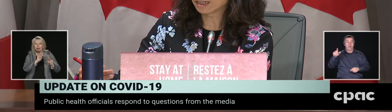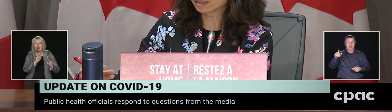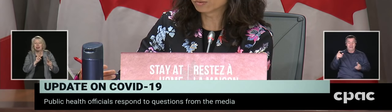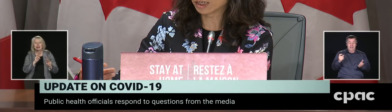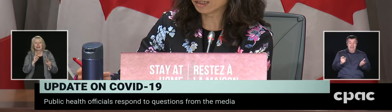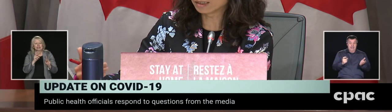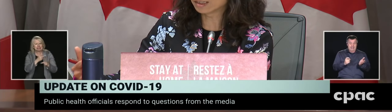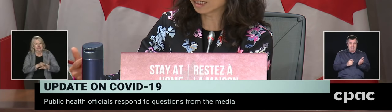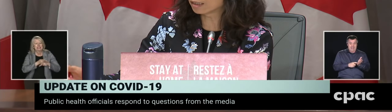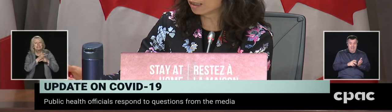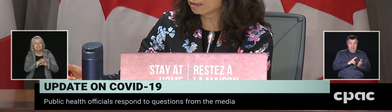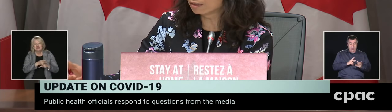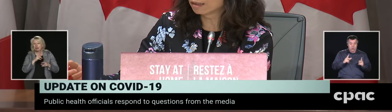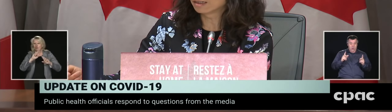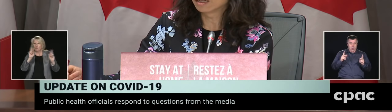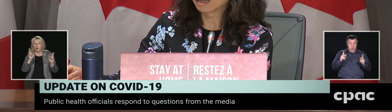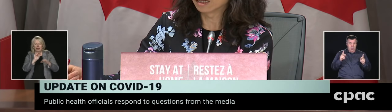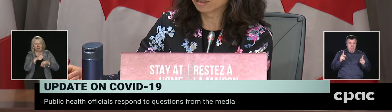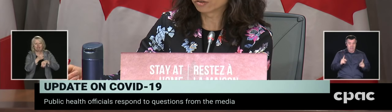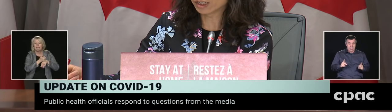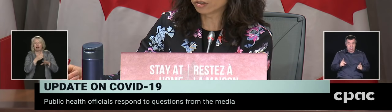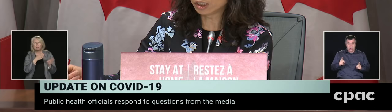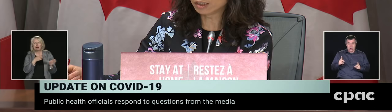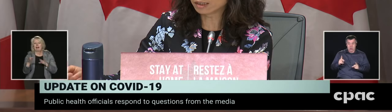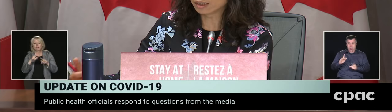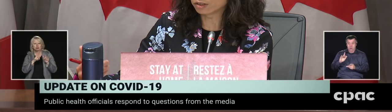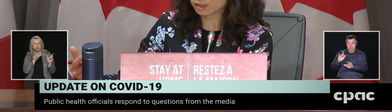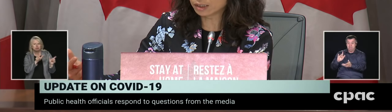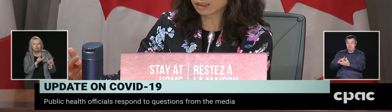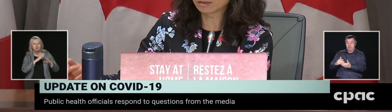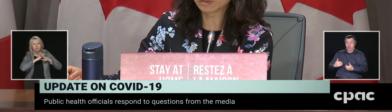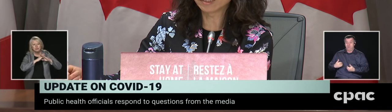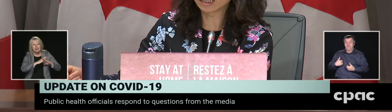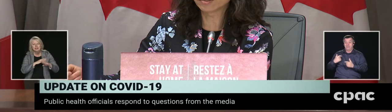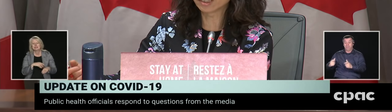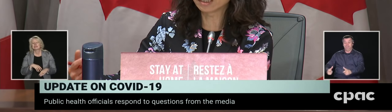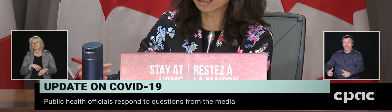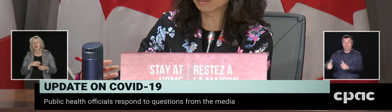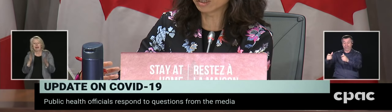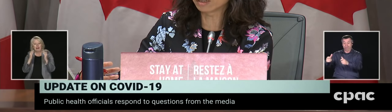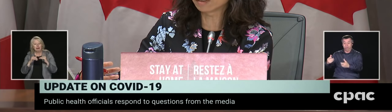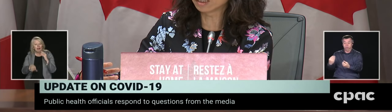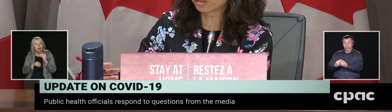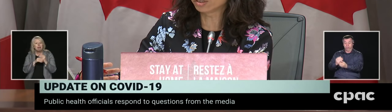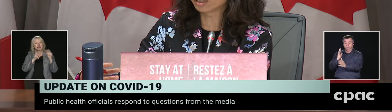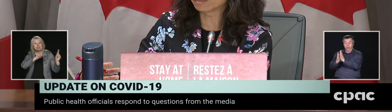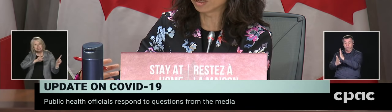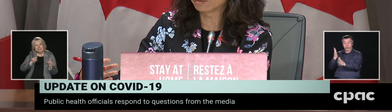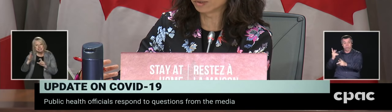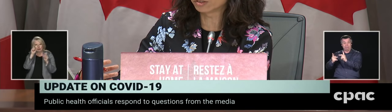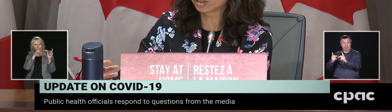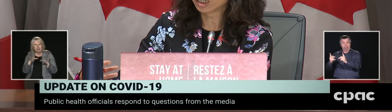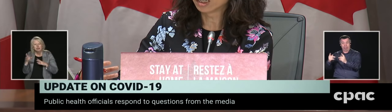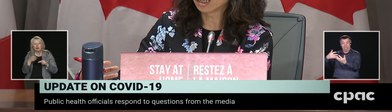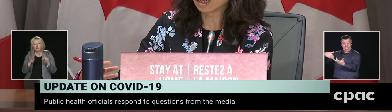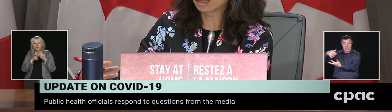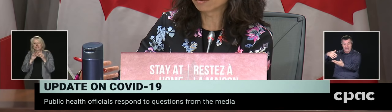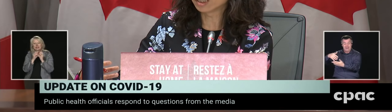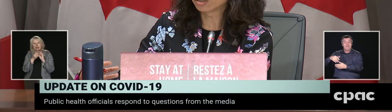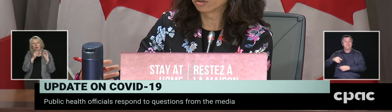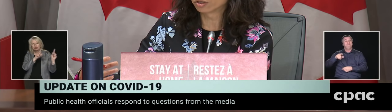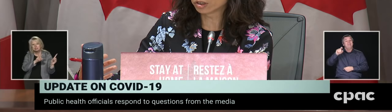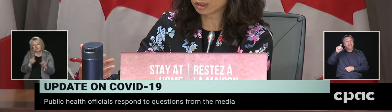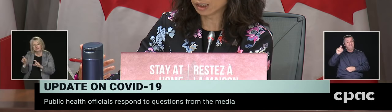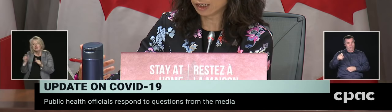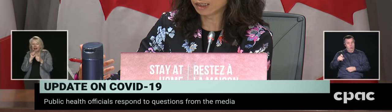place, as well as the testing strategies, increasing the number of tests. So there's a number of conditions upon which I think